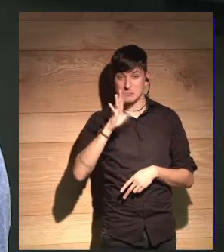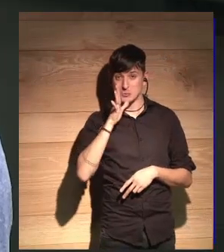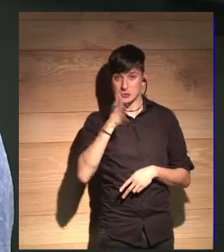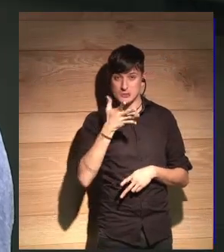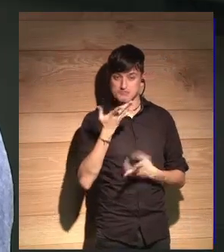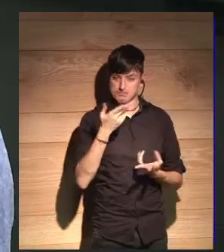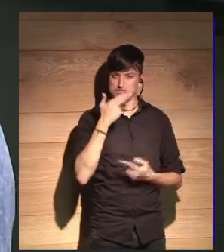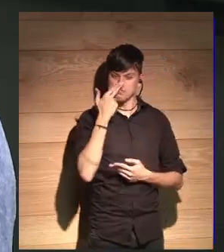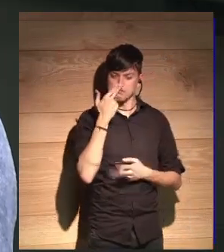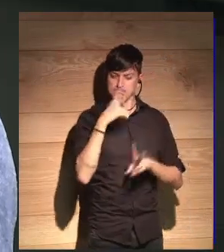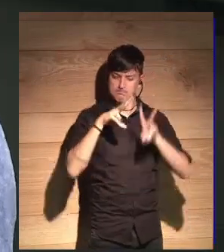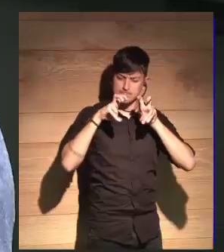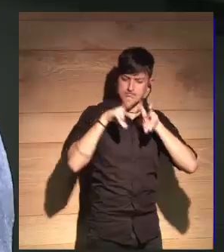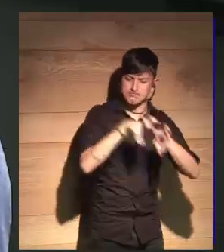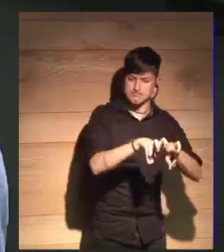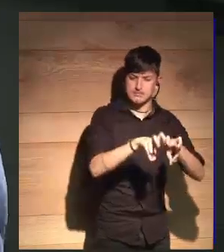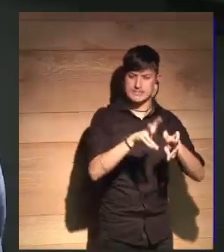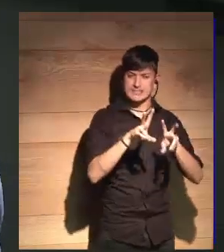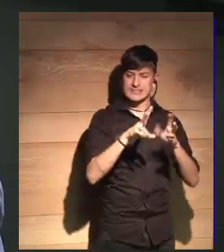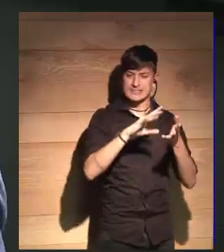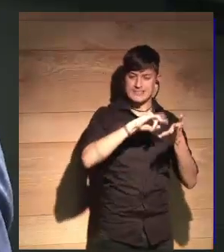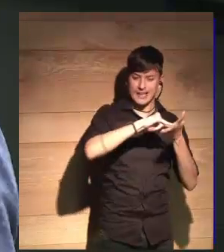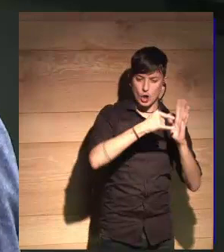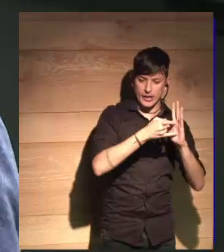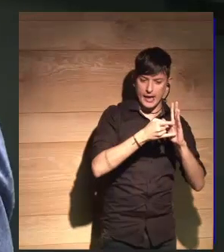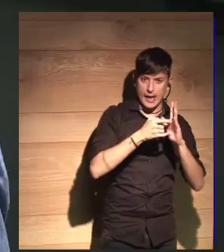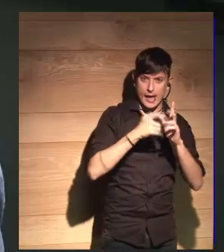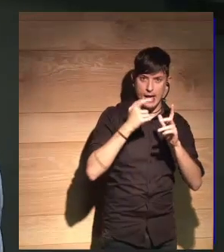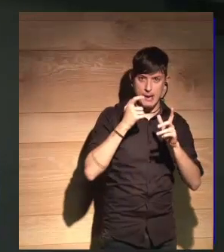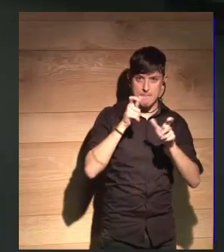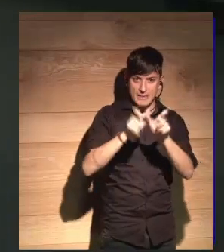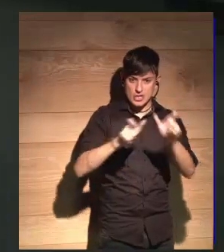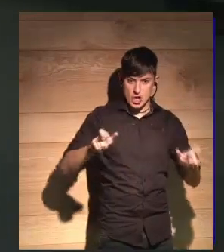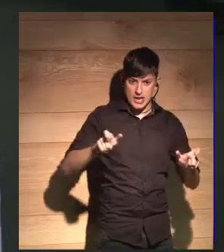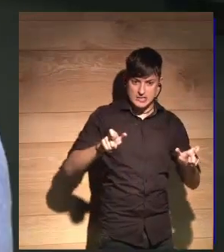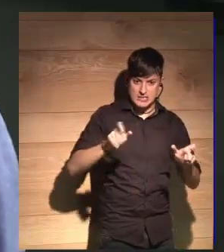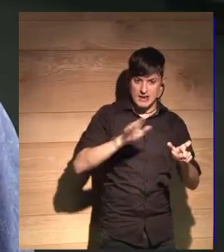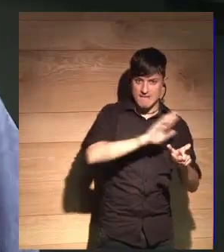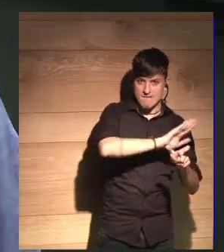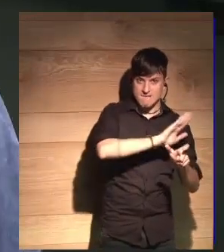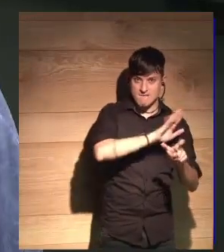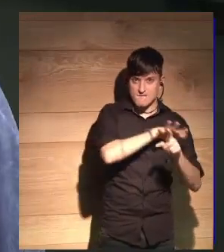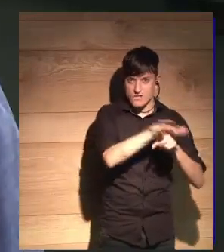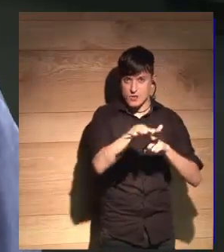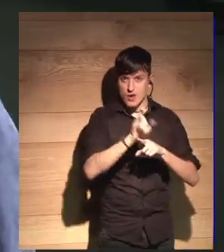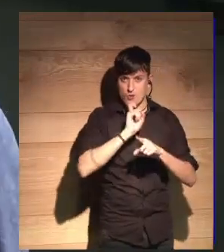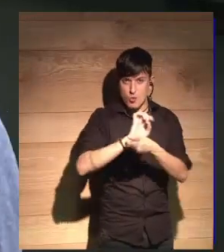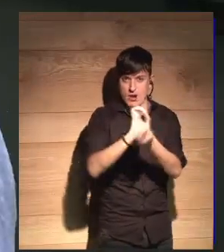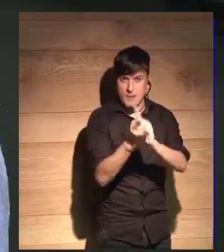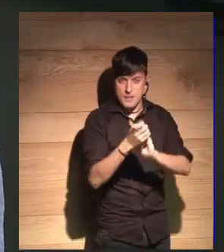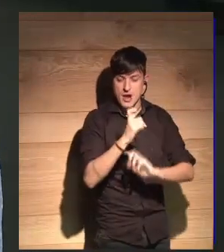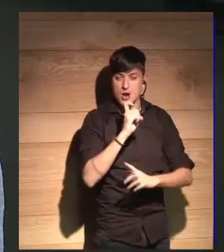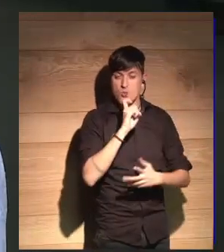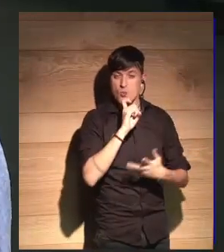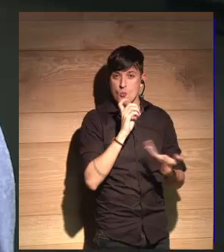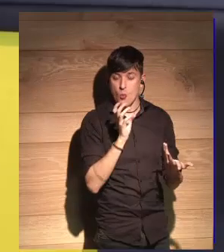this event, because we wanted to explore all the ways in which technology is changing us and should perhaps not